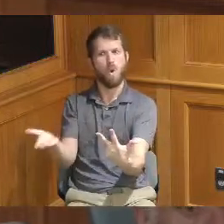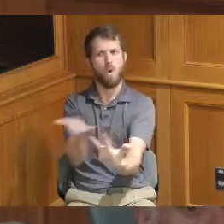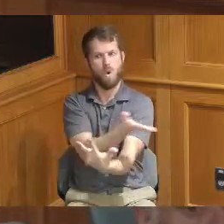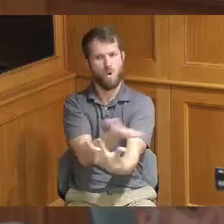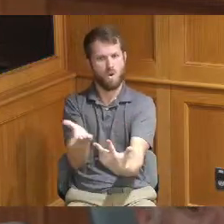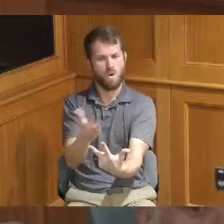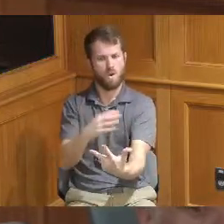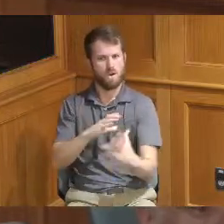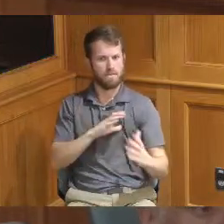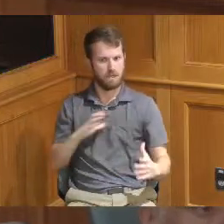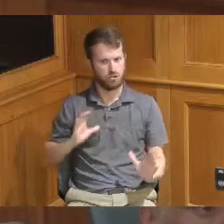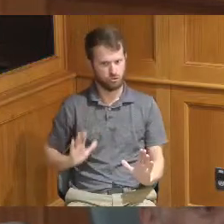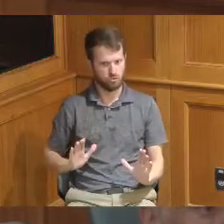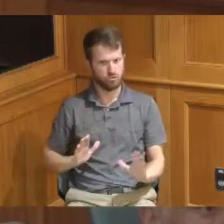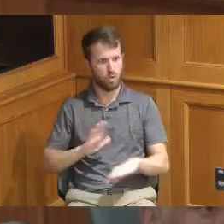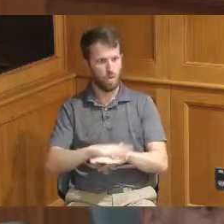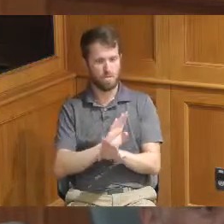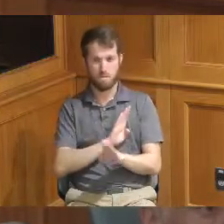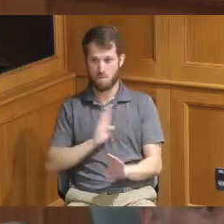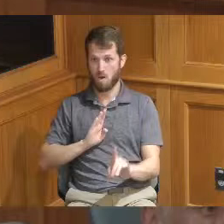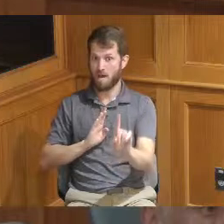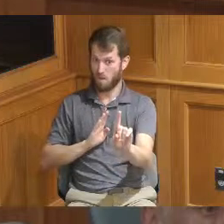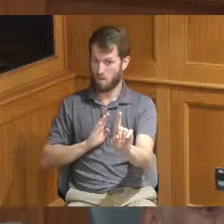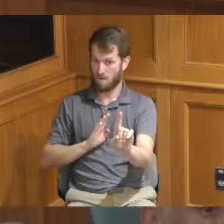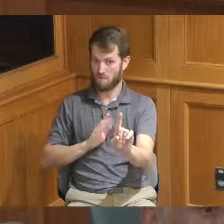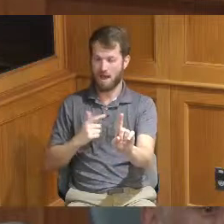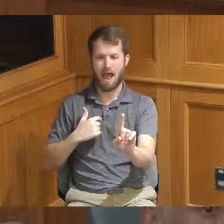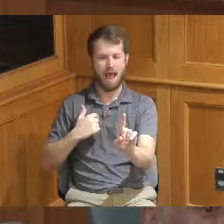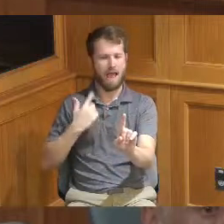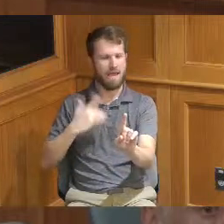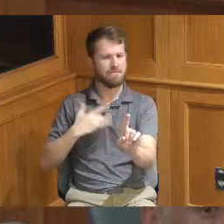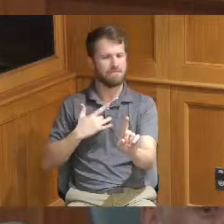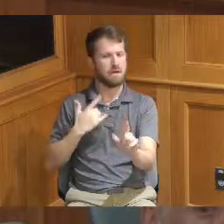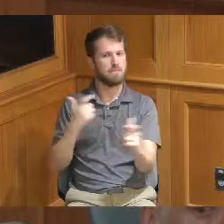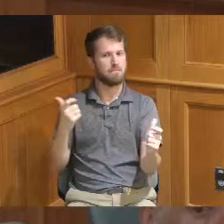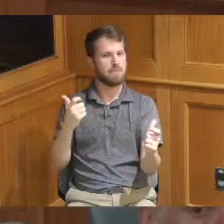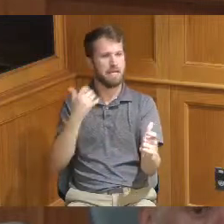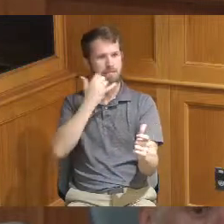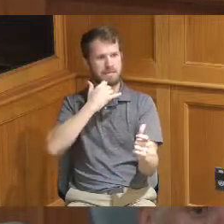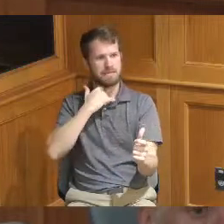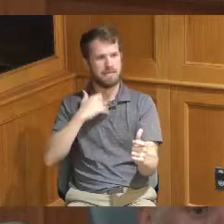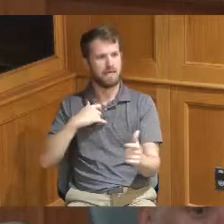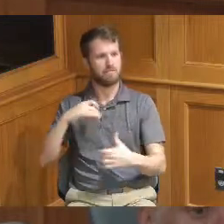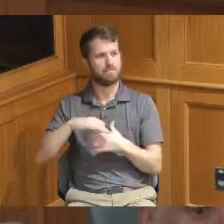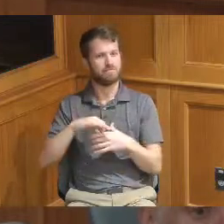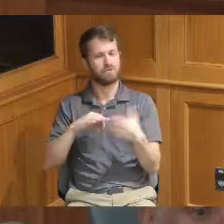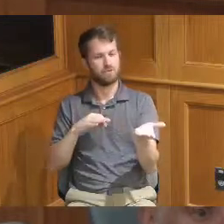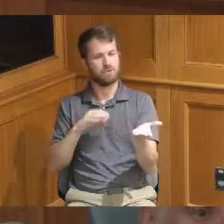commissioners on board. However, I believe I made a big mistake concerning my vote for you,